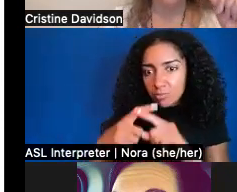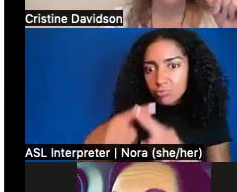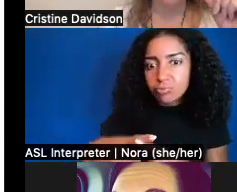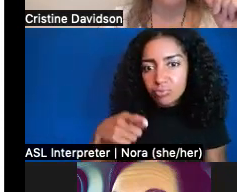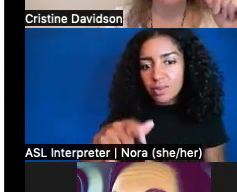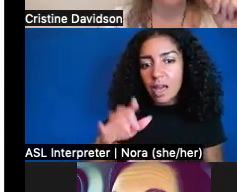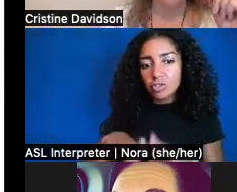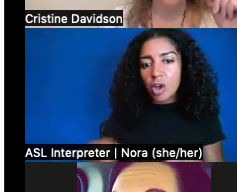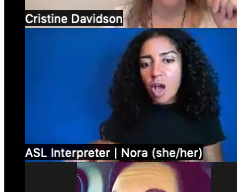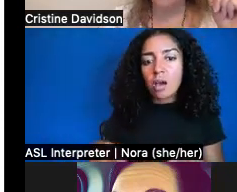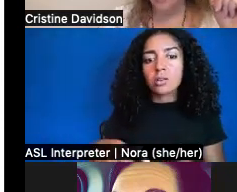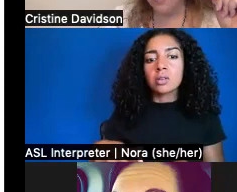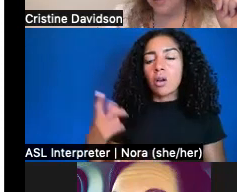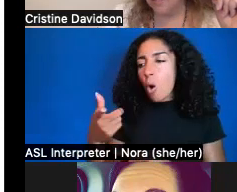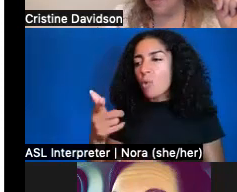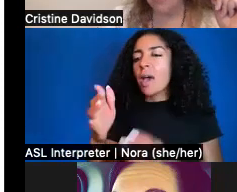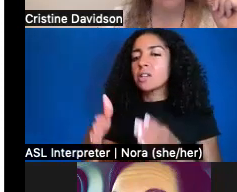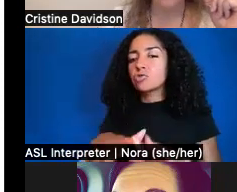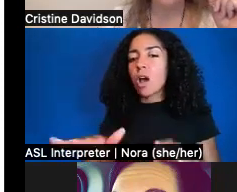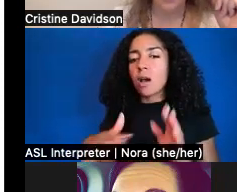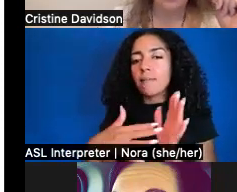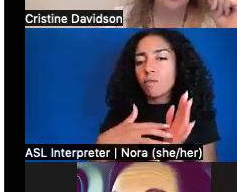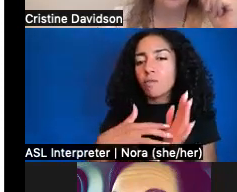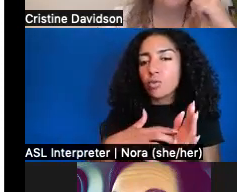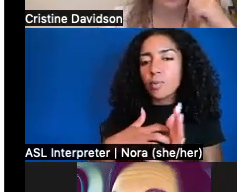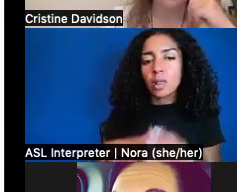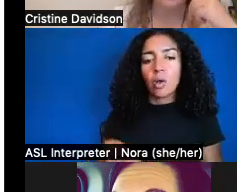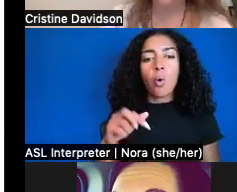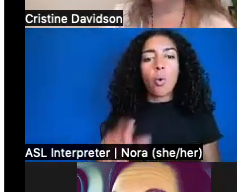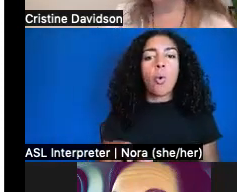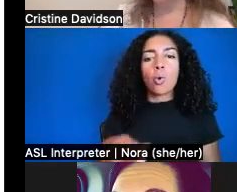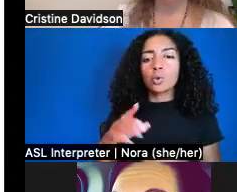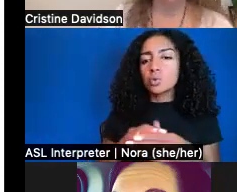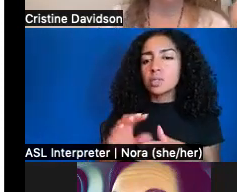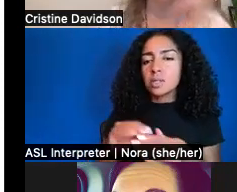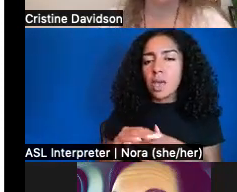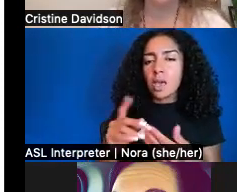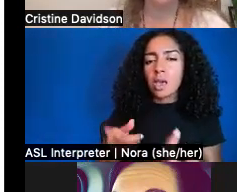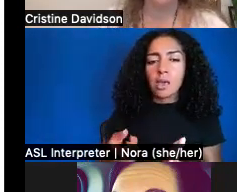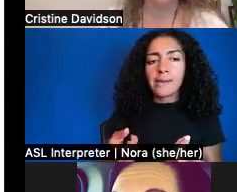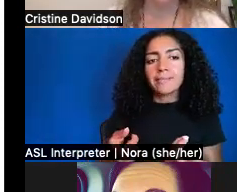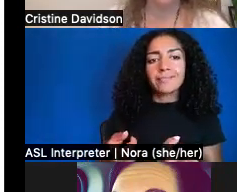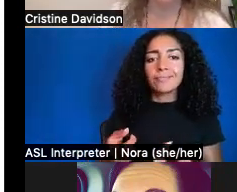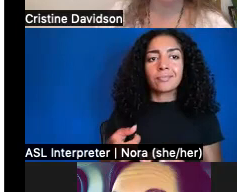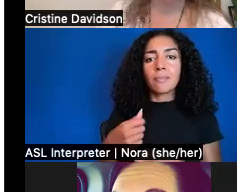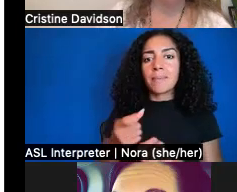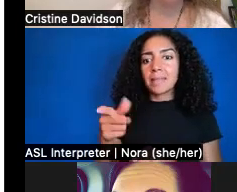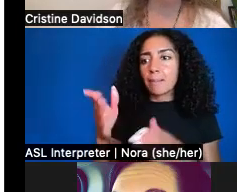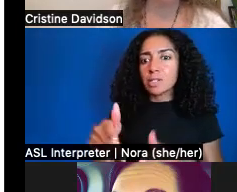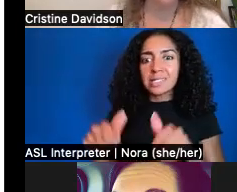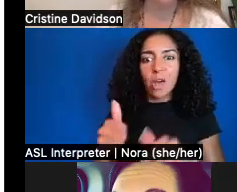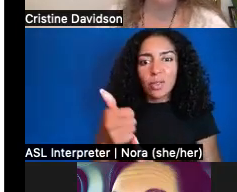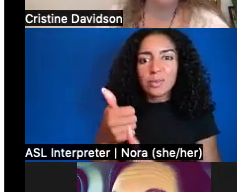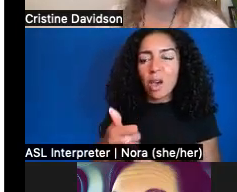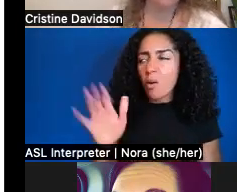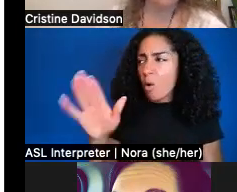credibility, right? Oh, they're lying. I would never do that, because nobody was there to witness, to attest to that